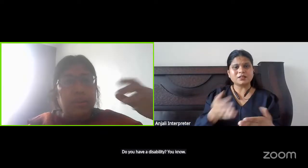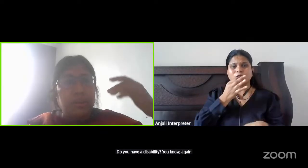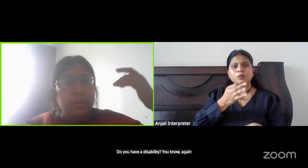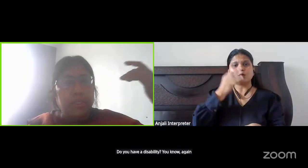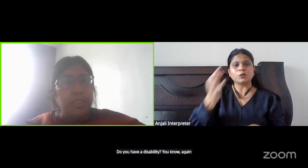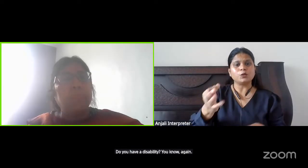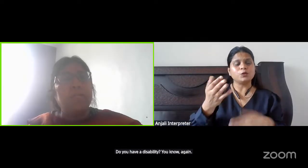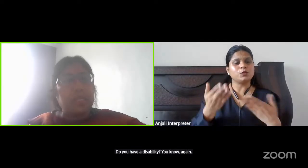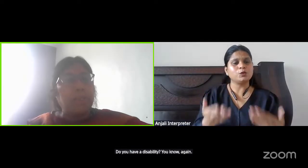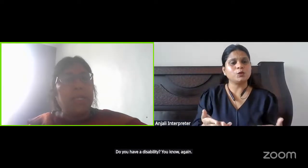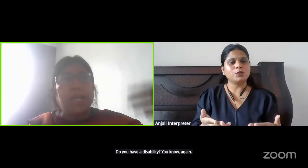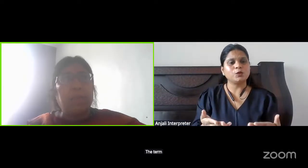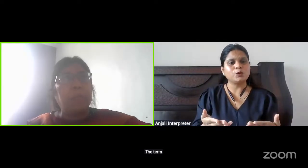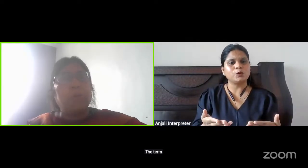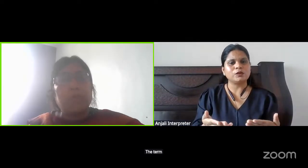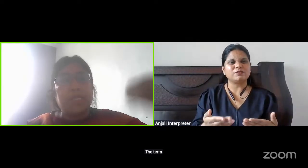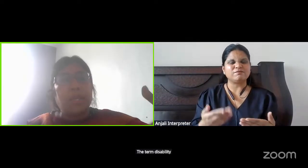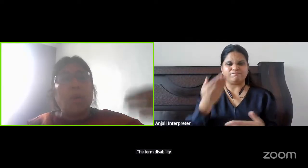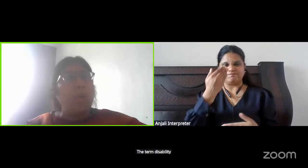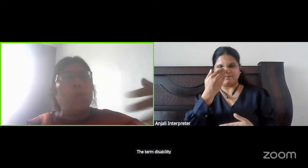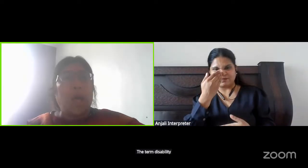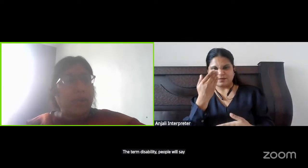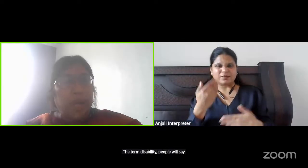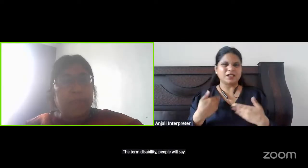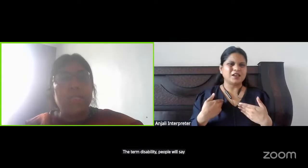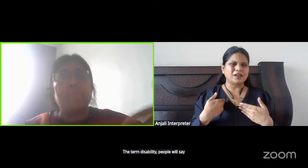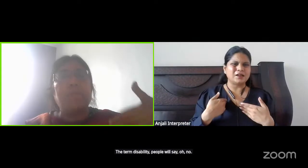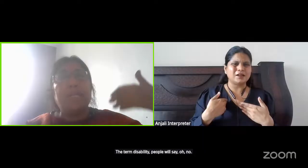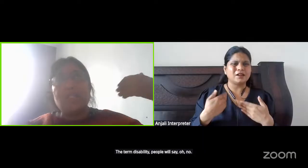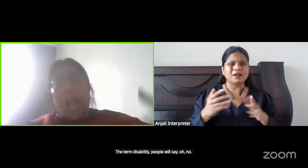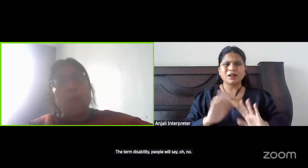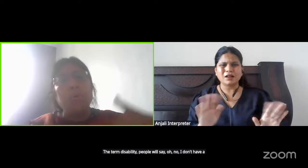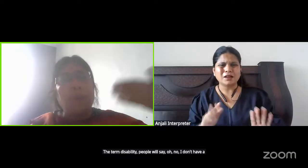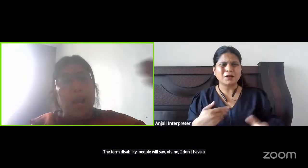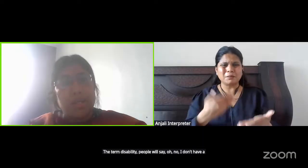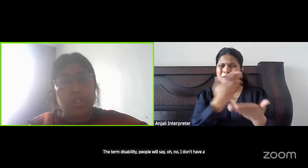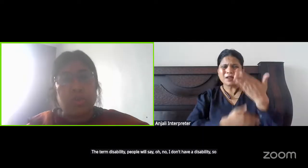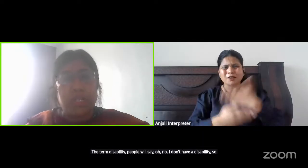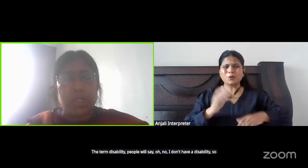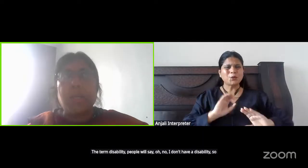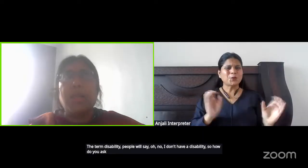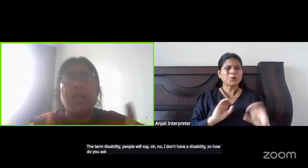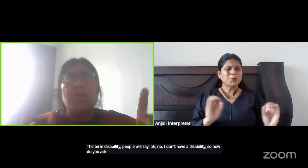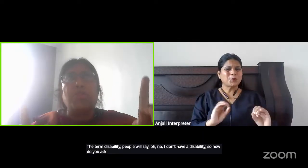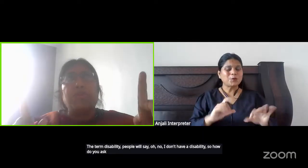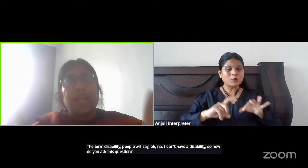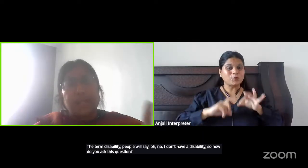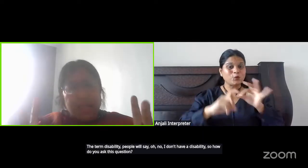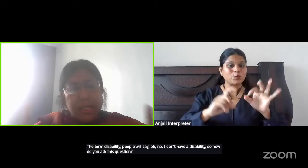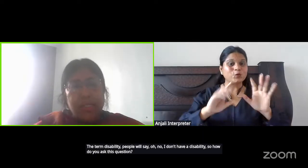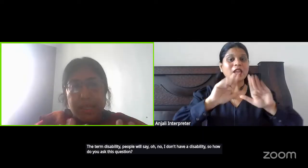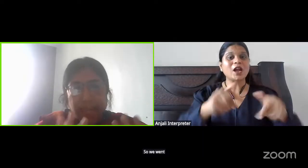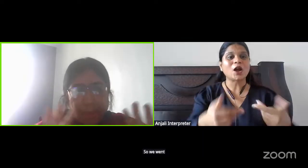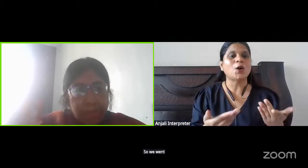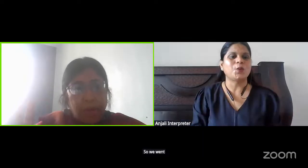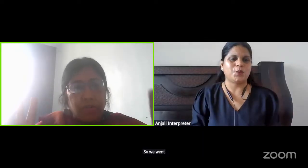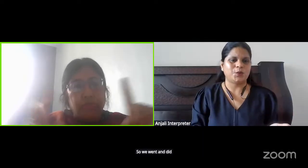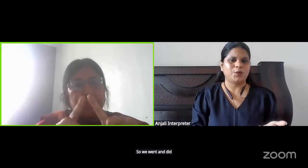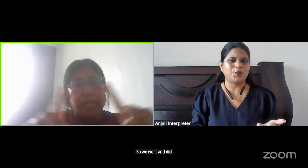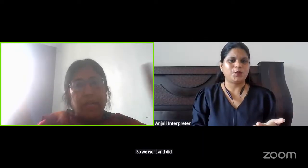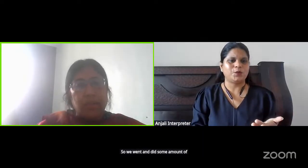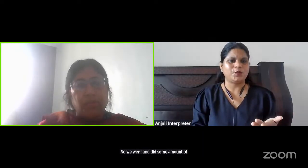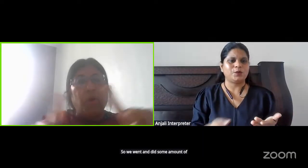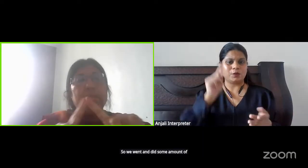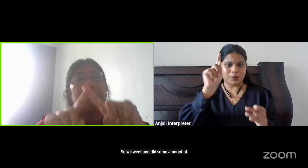Again, the term disability, people will say, oh, no, I don't have a disability. So how do you ask this question? So we went and did some amount